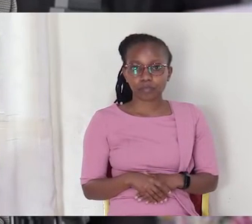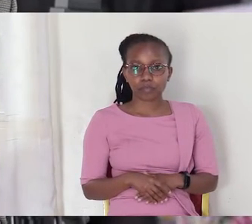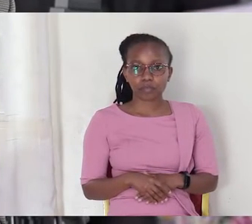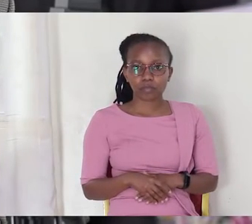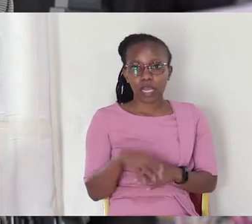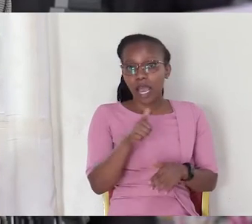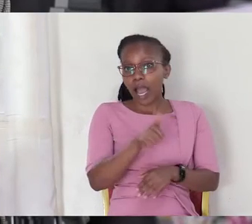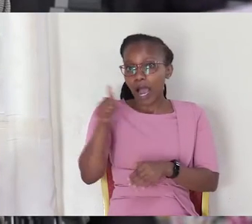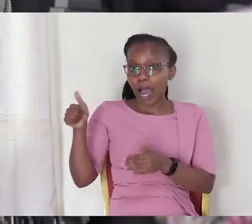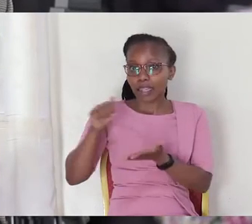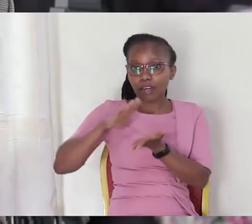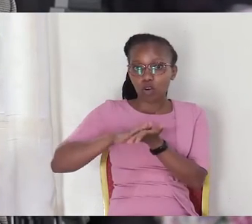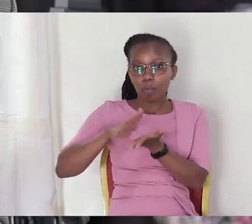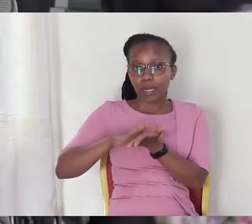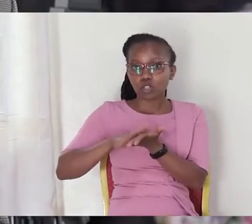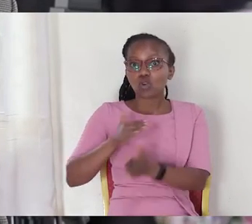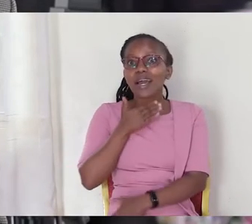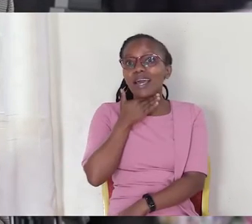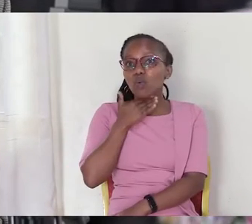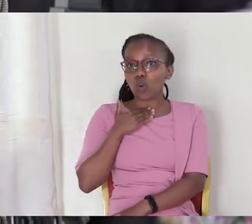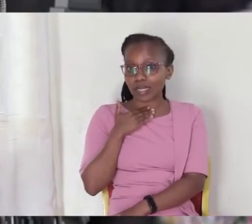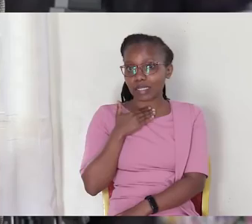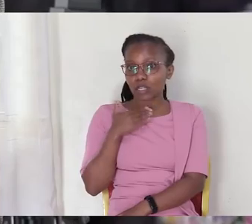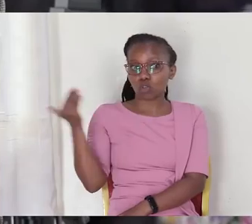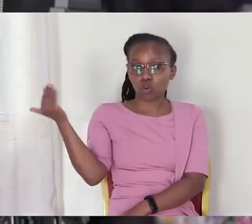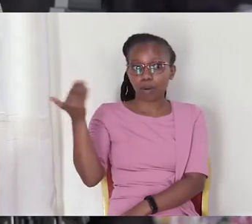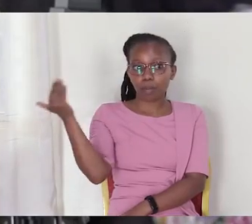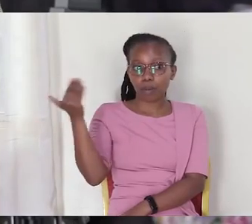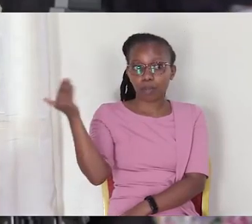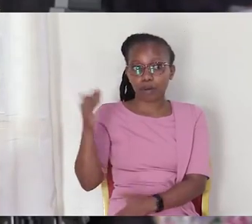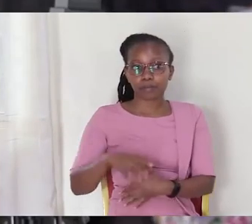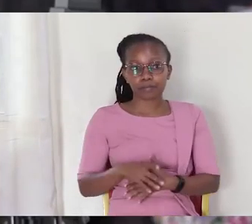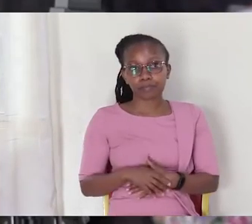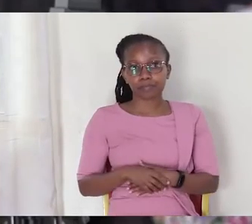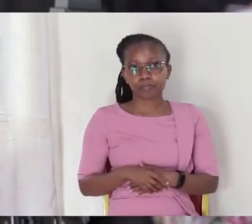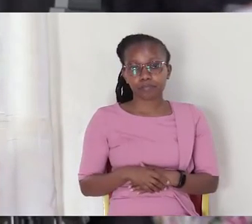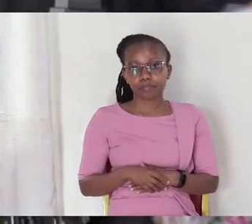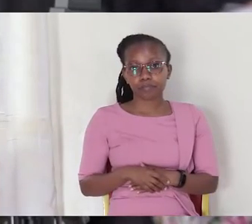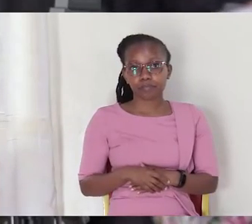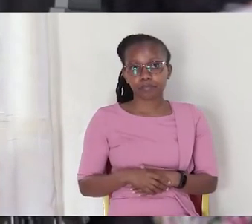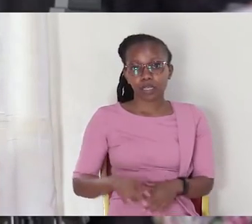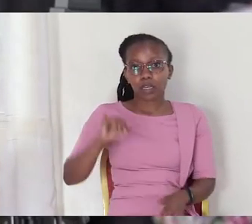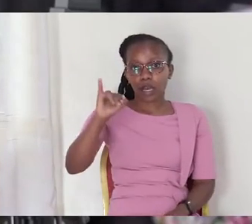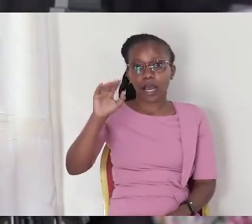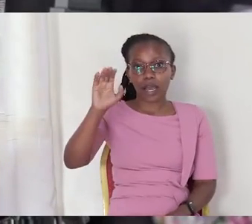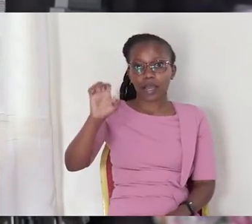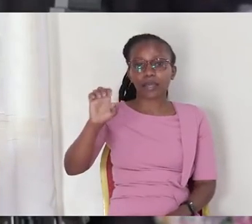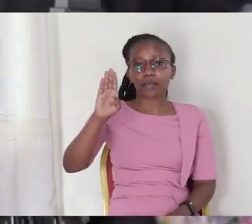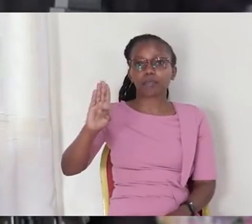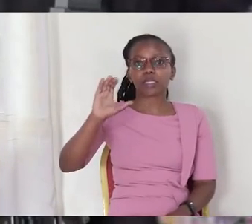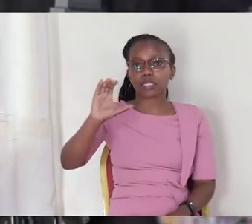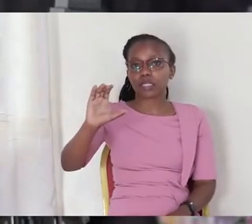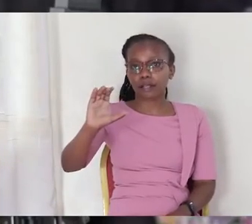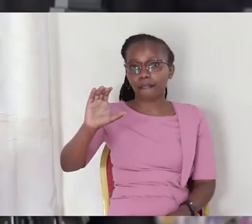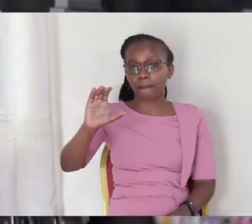The other recommendation I want to put on the table is, and this is to Ethics Commission and IBC, I think we need to find ways